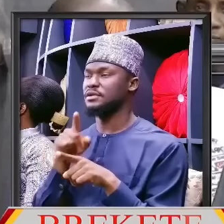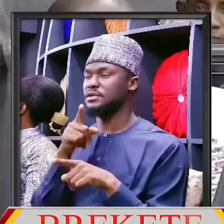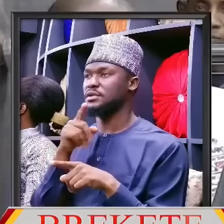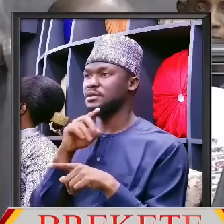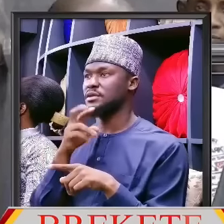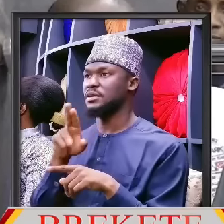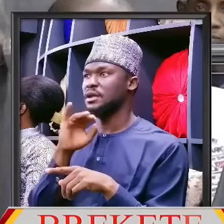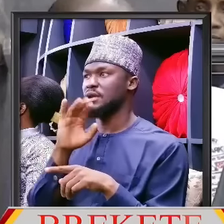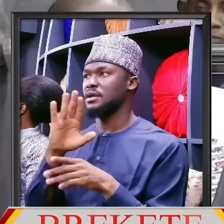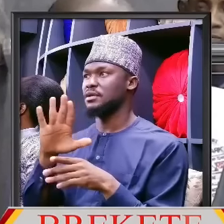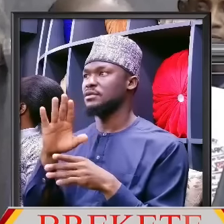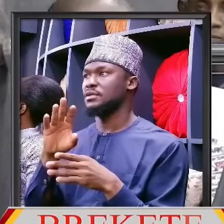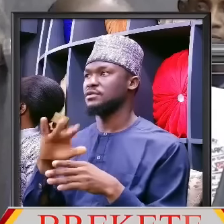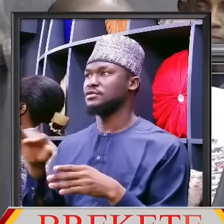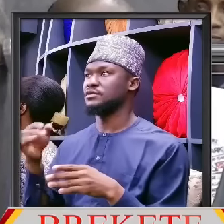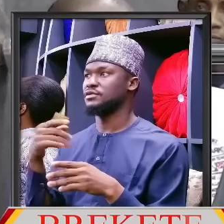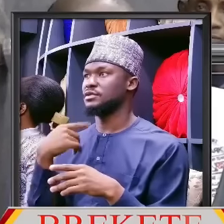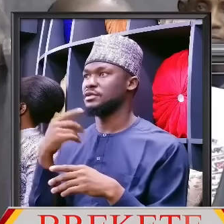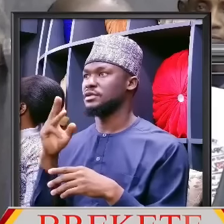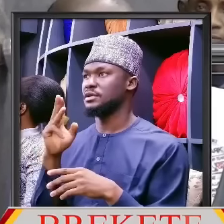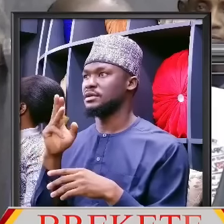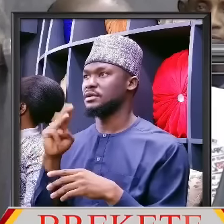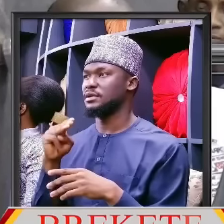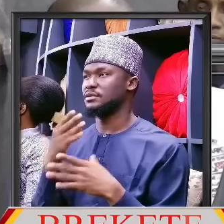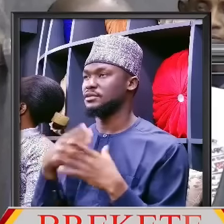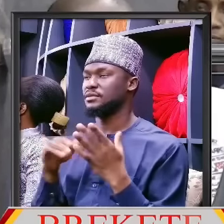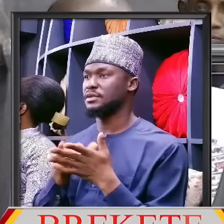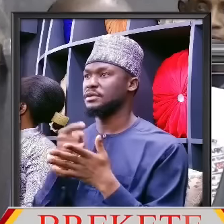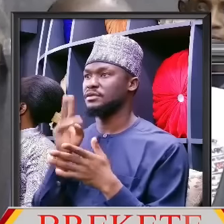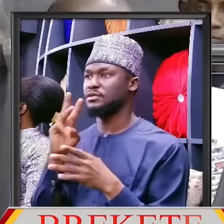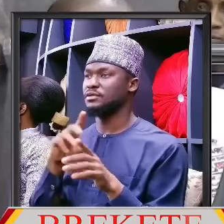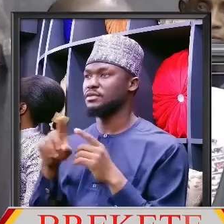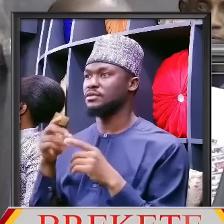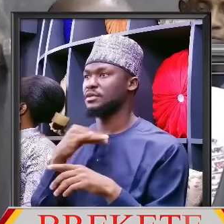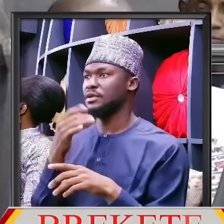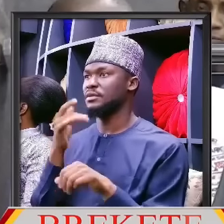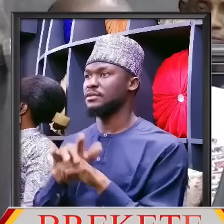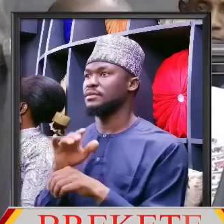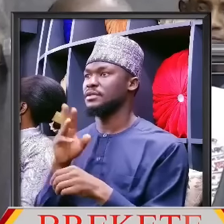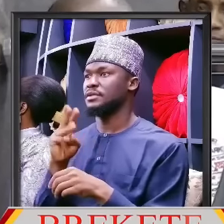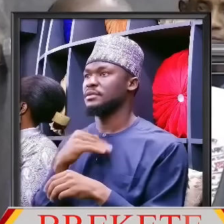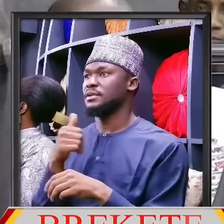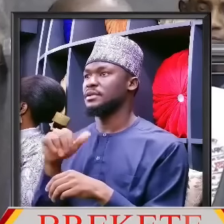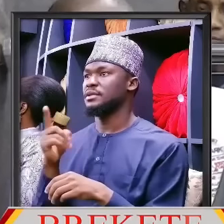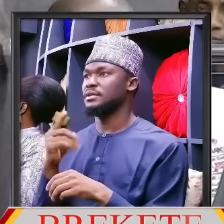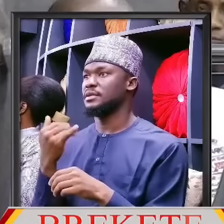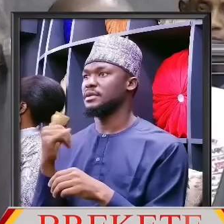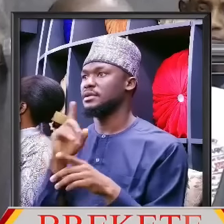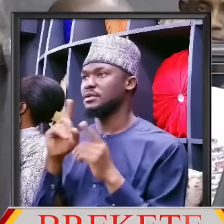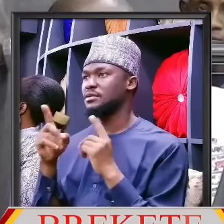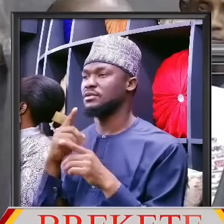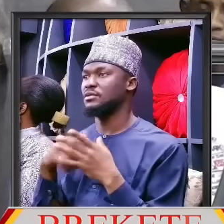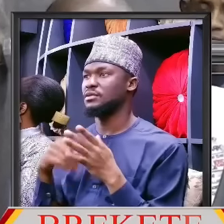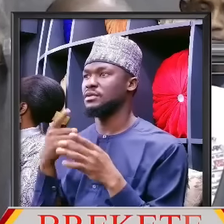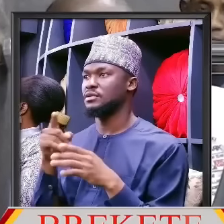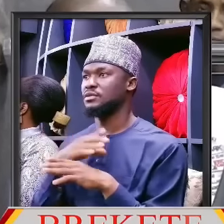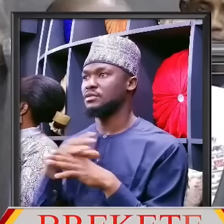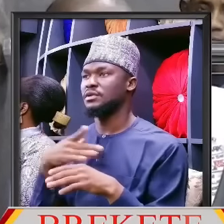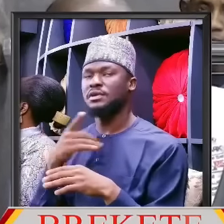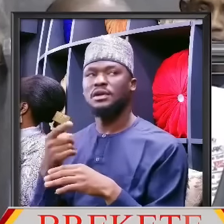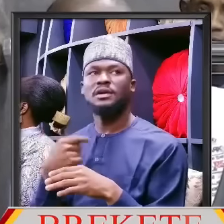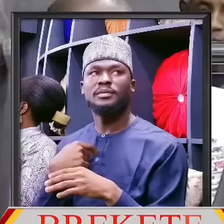children. Tell them extra steps, actions where you go take and promise them. And anywhere where they've been, don't talk within, you know,